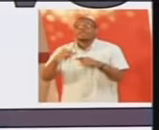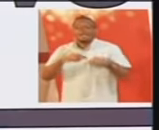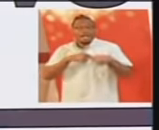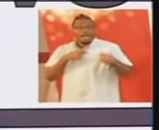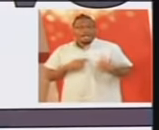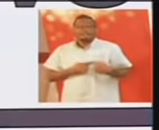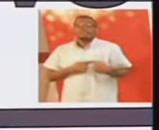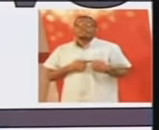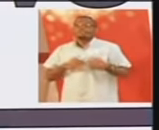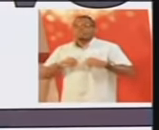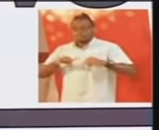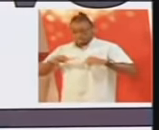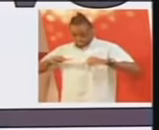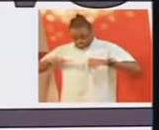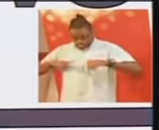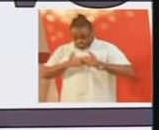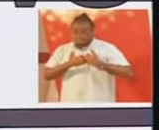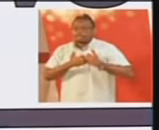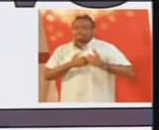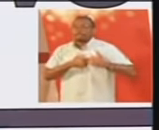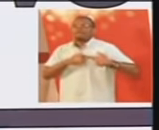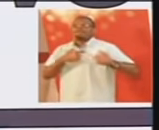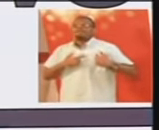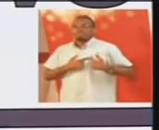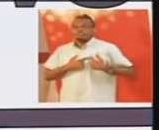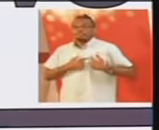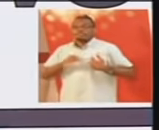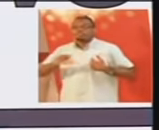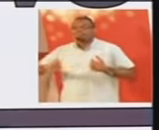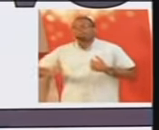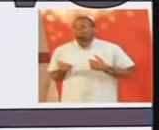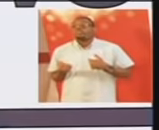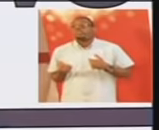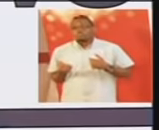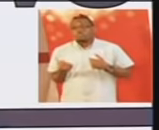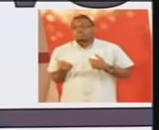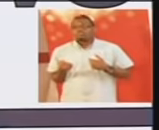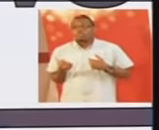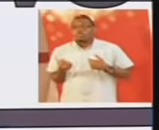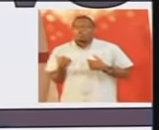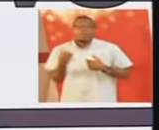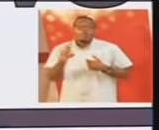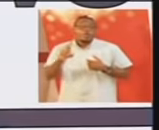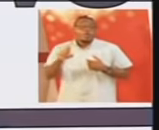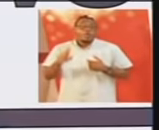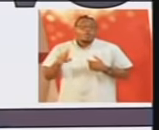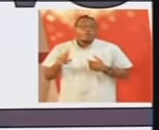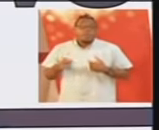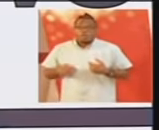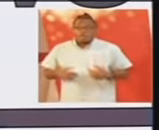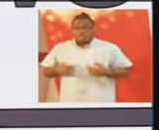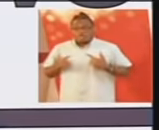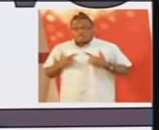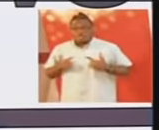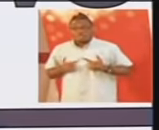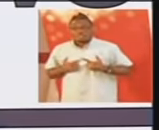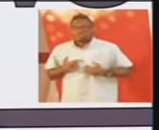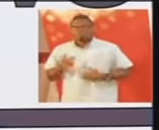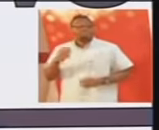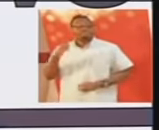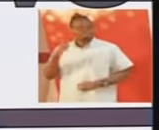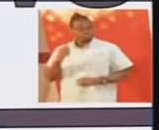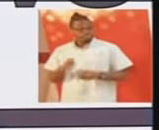brain and give you a stroke. It will clot in your lungs and leave you with permanent lung damage. And to all